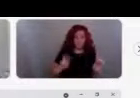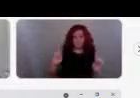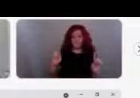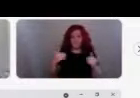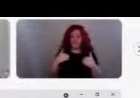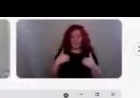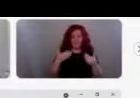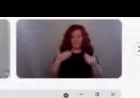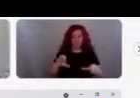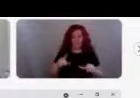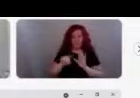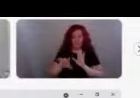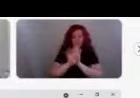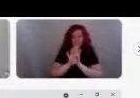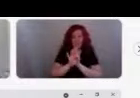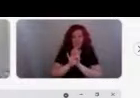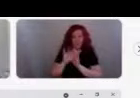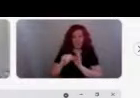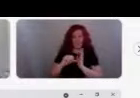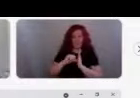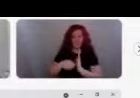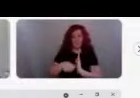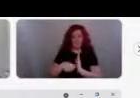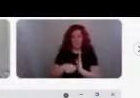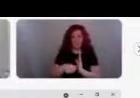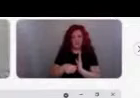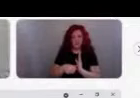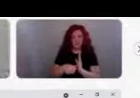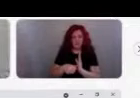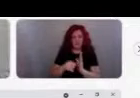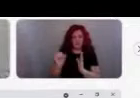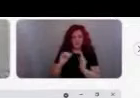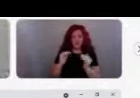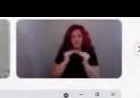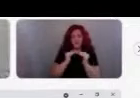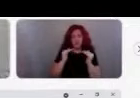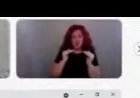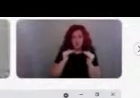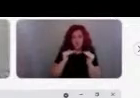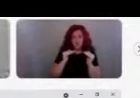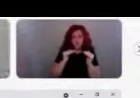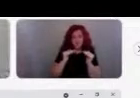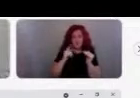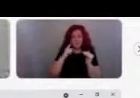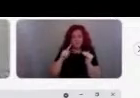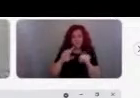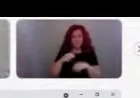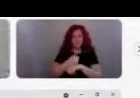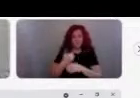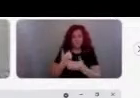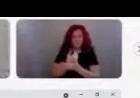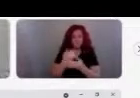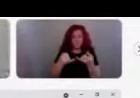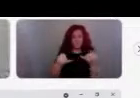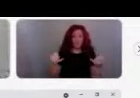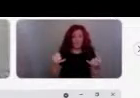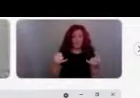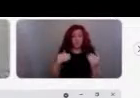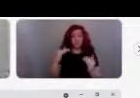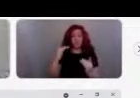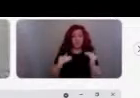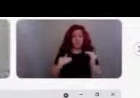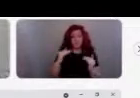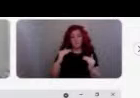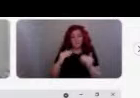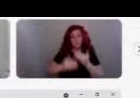and that's basically um what i'm emphasizing is just like um fairness in the redistricting process and and balance so um